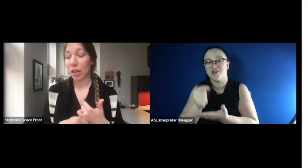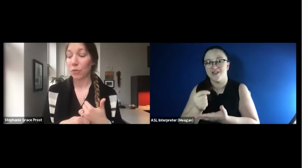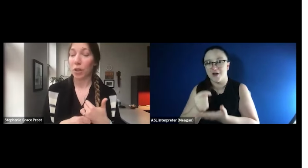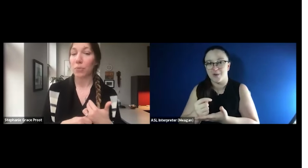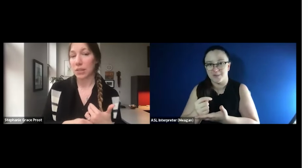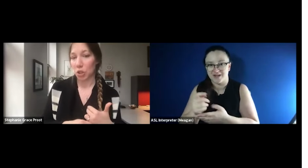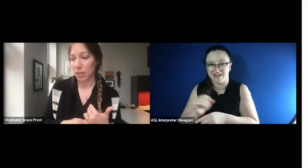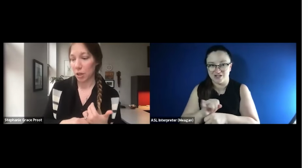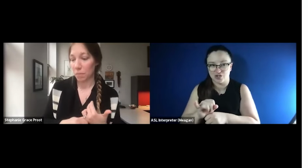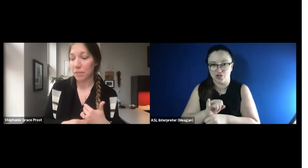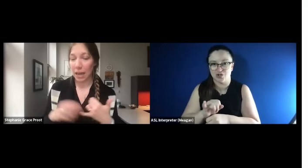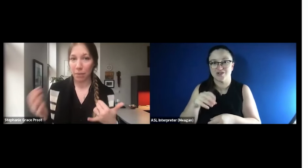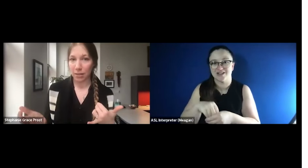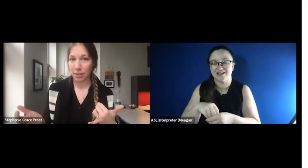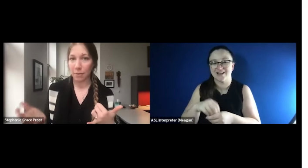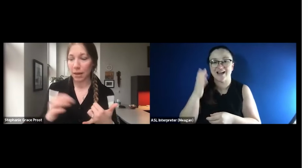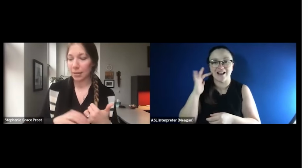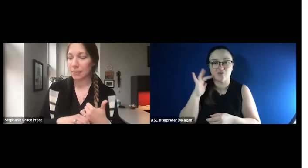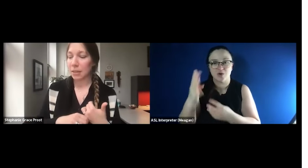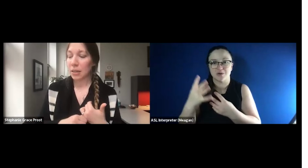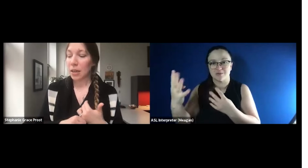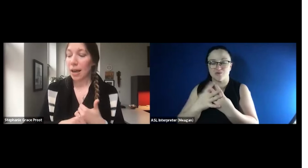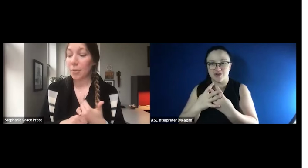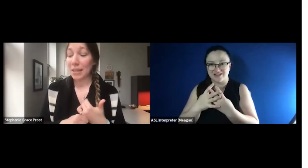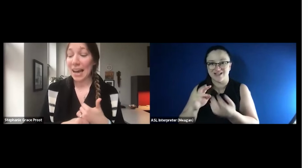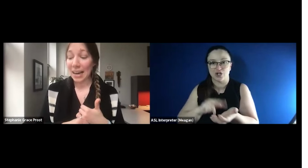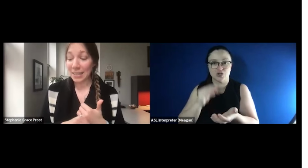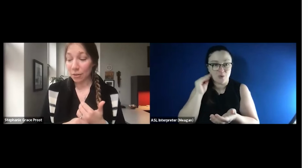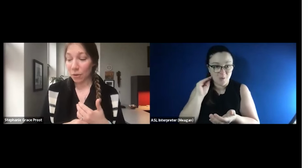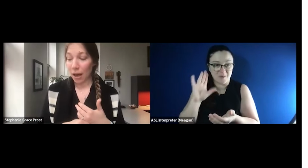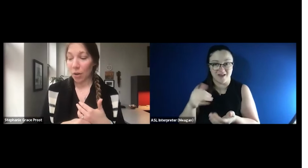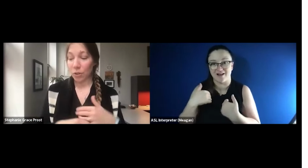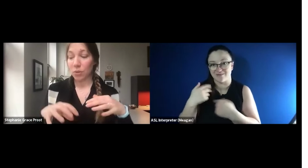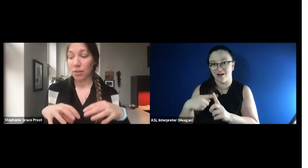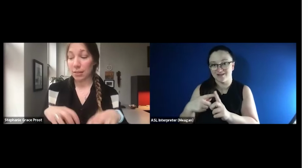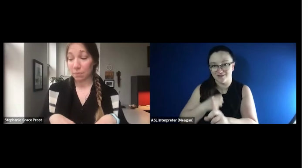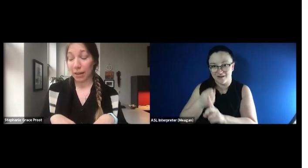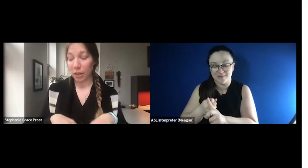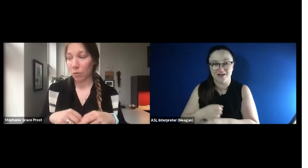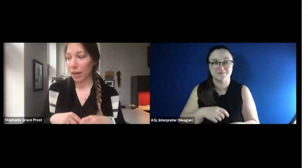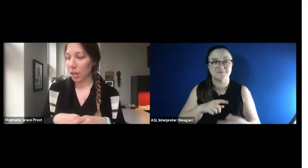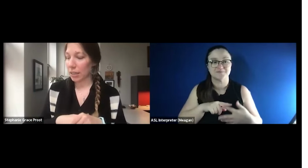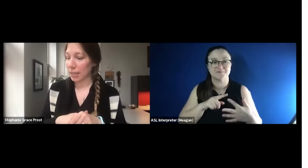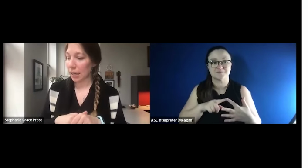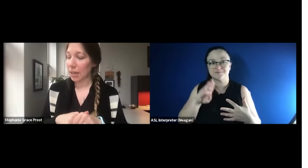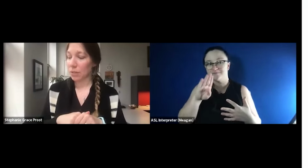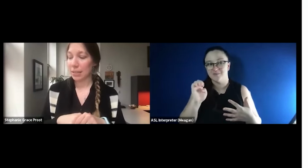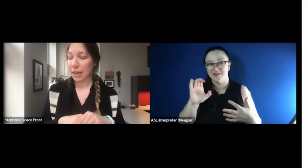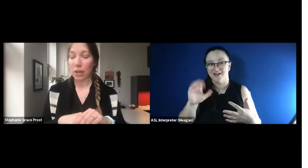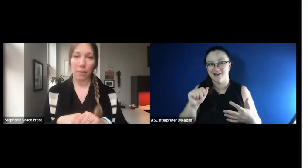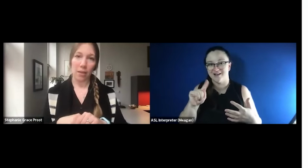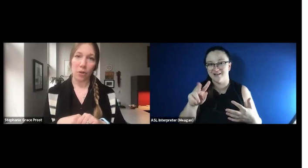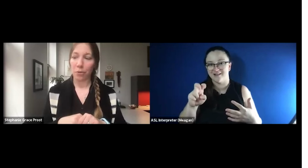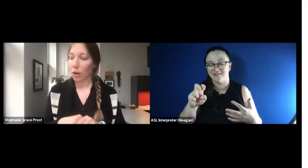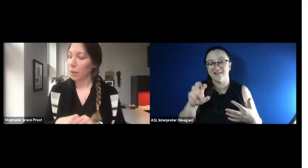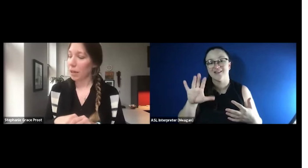in a California prison nursing home, had positive impacts. The Be Active, which was piloted right here in Kentucky, was a